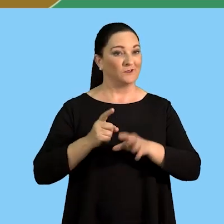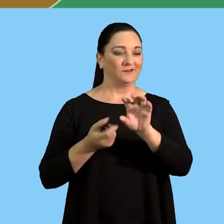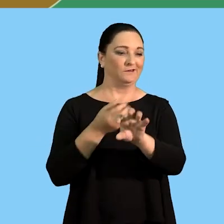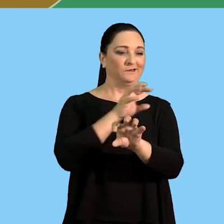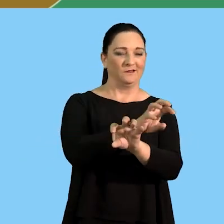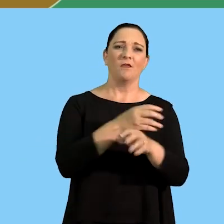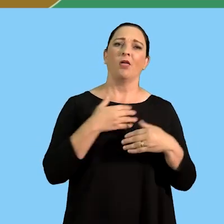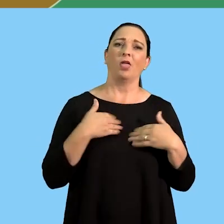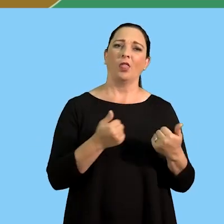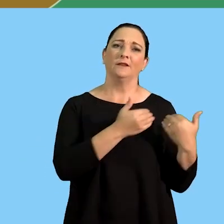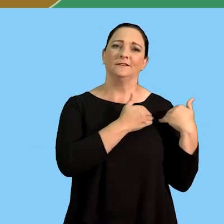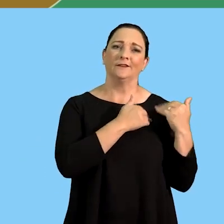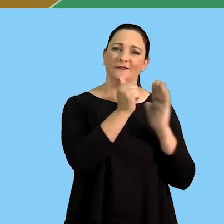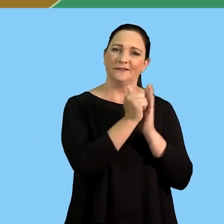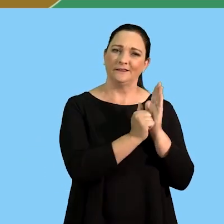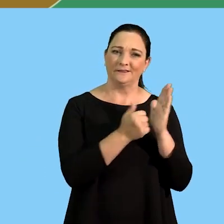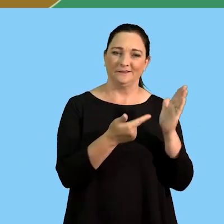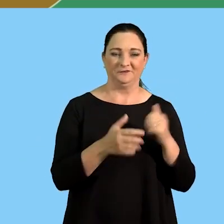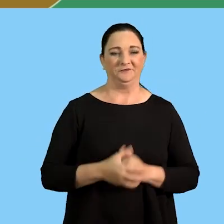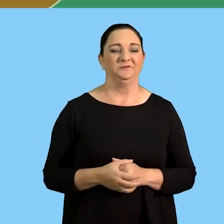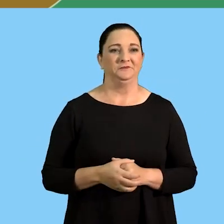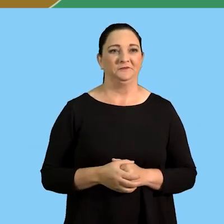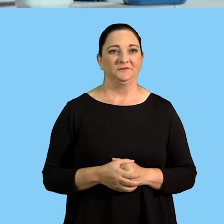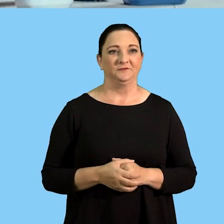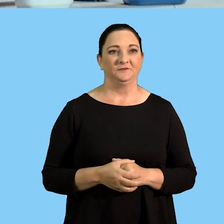the Health and the Safety Act.